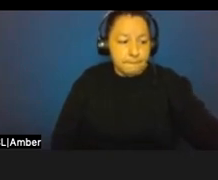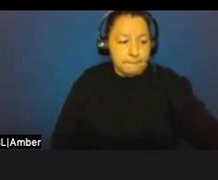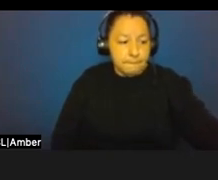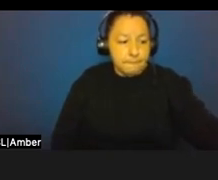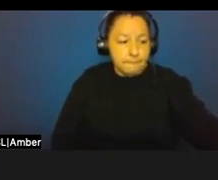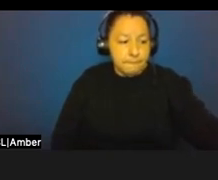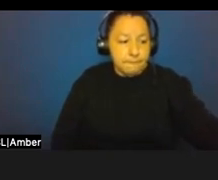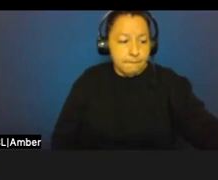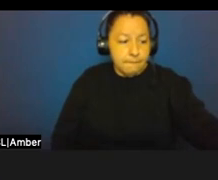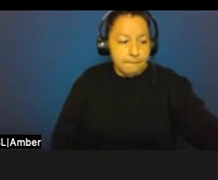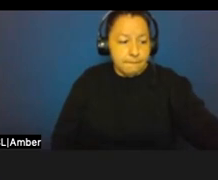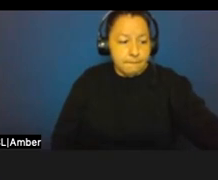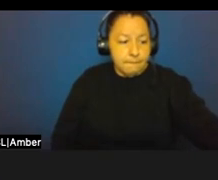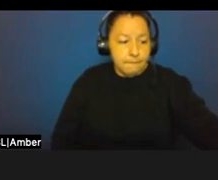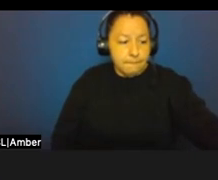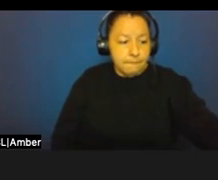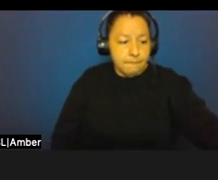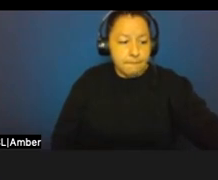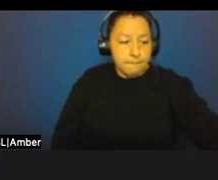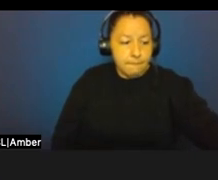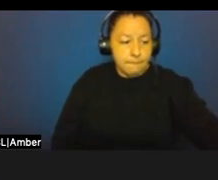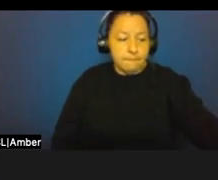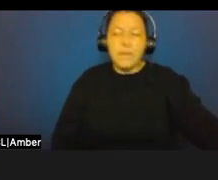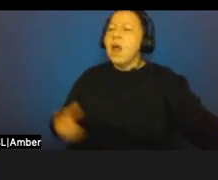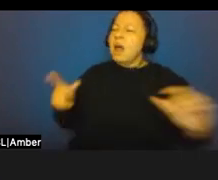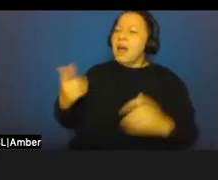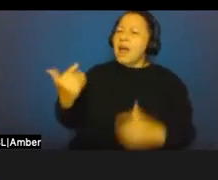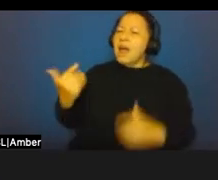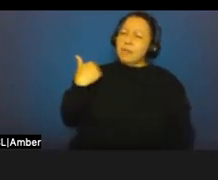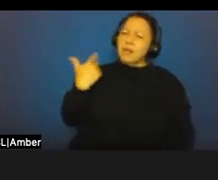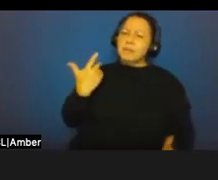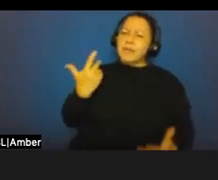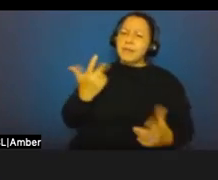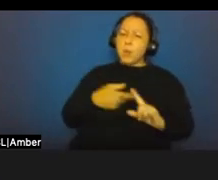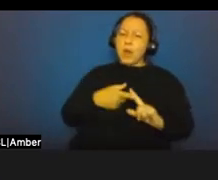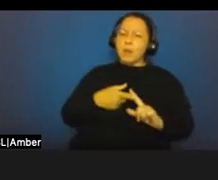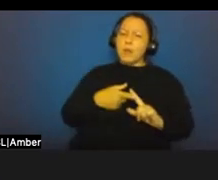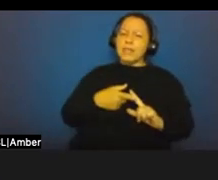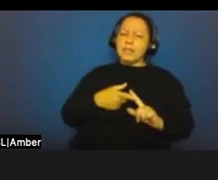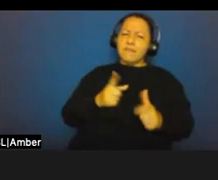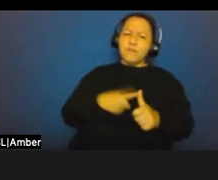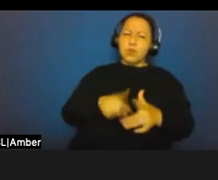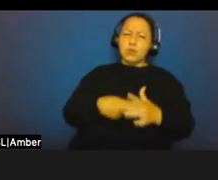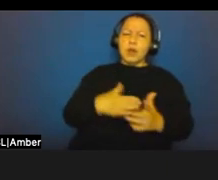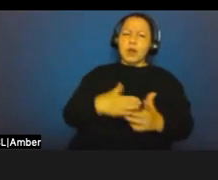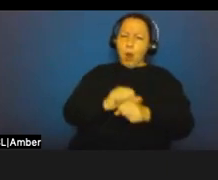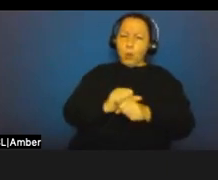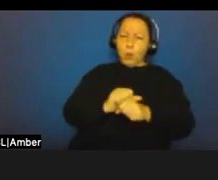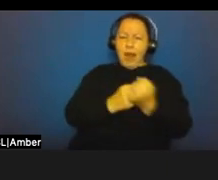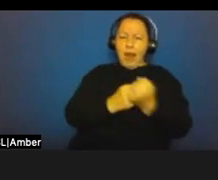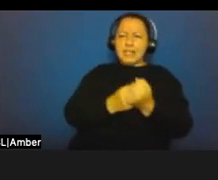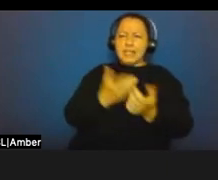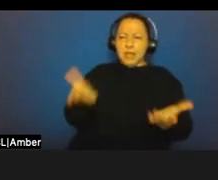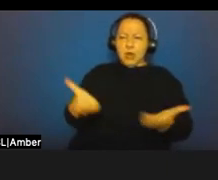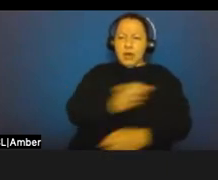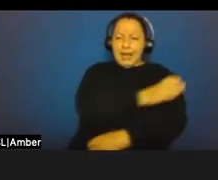Kind of makes me remind me of when I was early in my advocacy at a clinic, and sometimes I would be